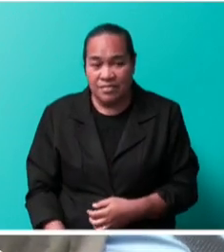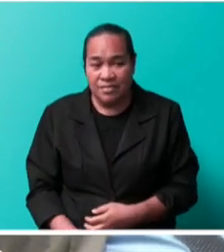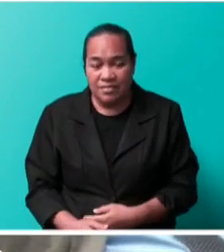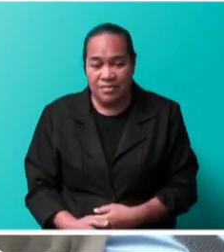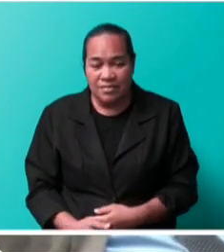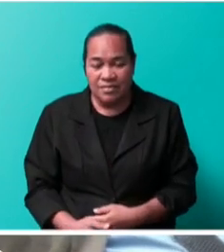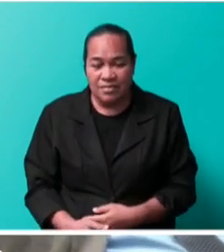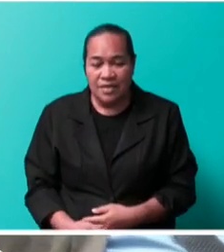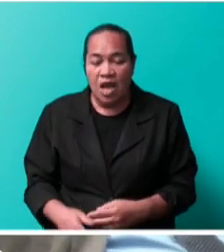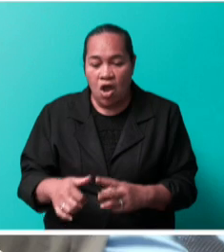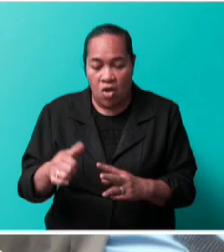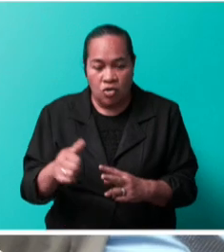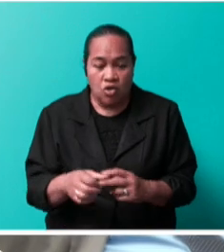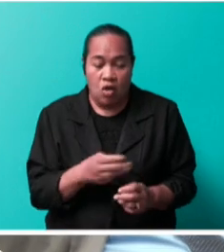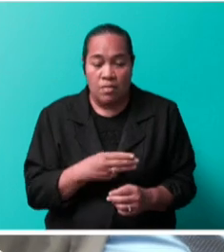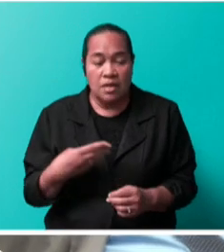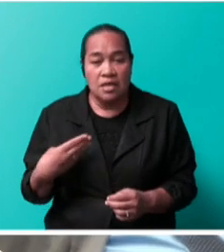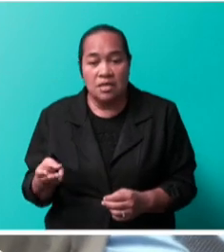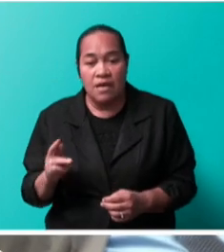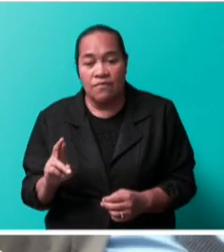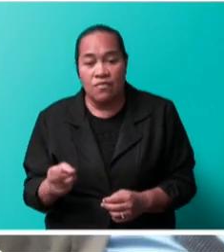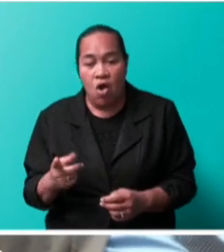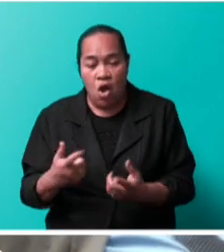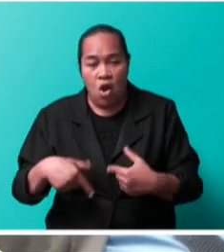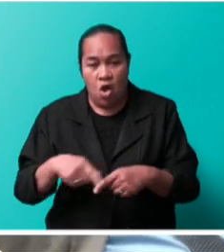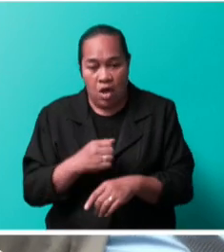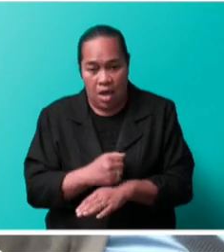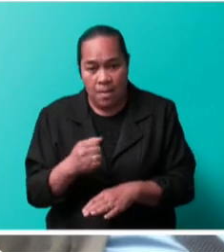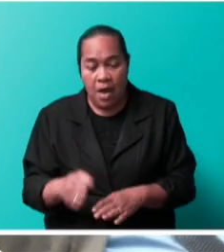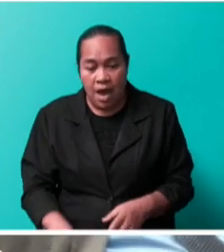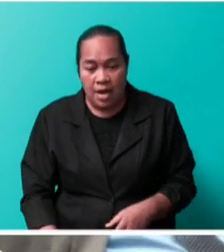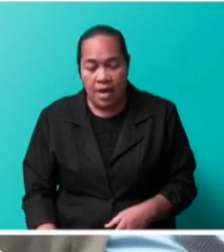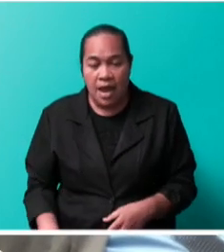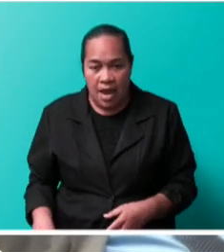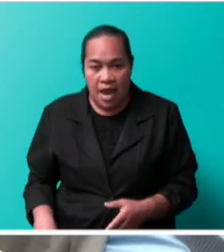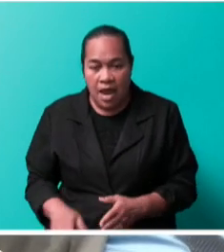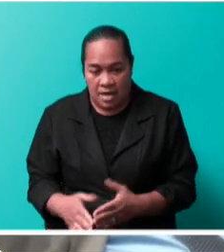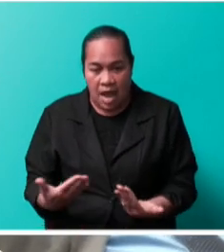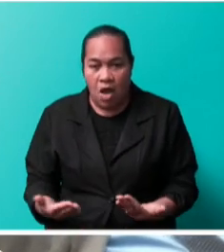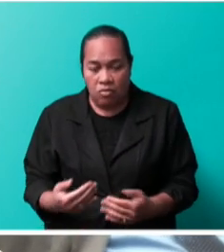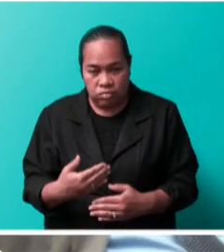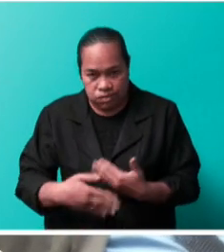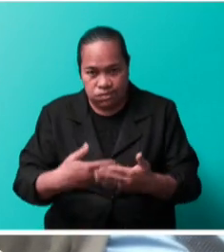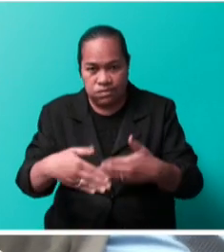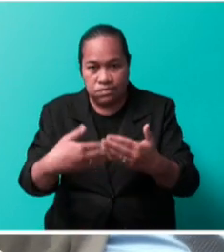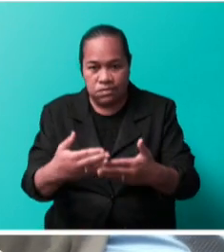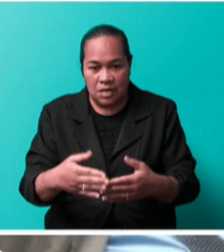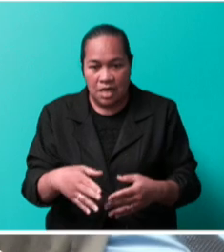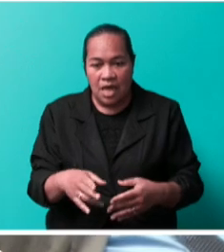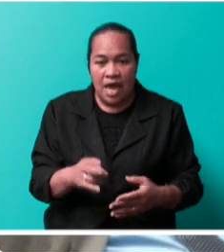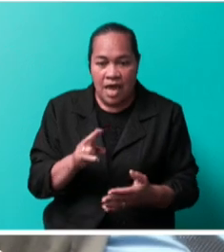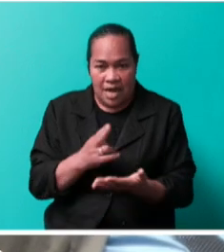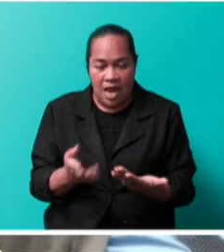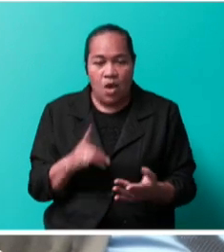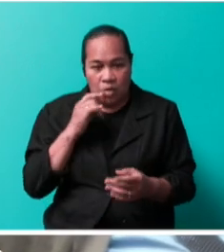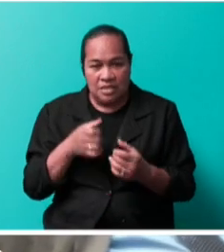System and the Ministry of Local Government has now been executed, enabling procurement arrangements to